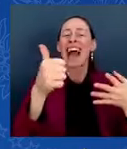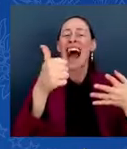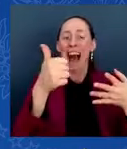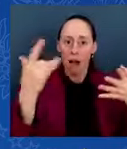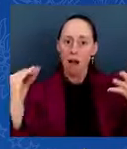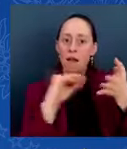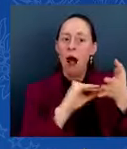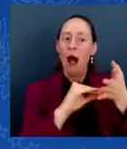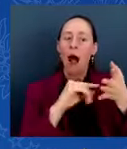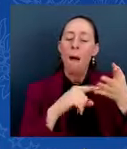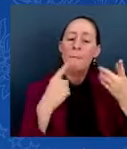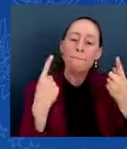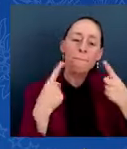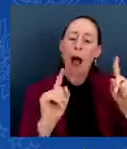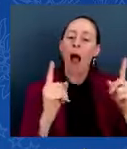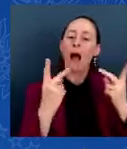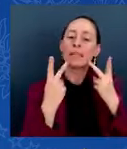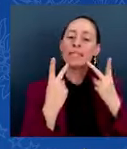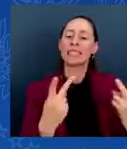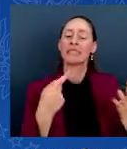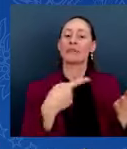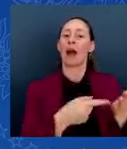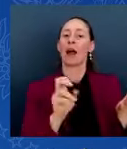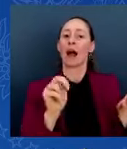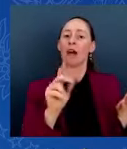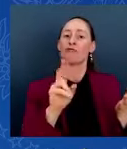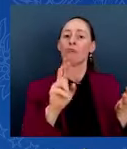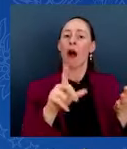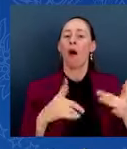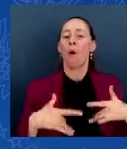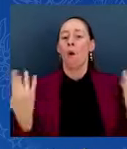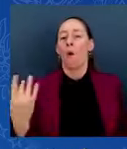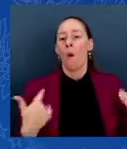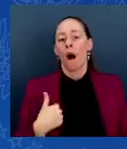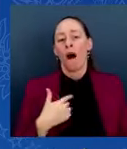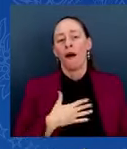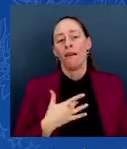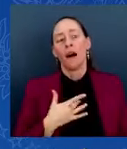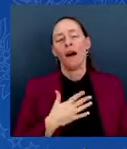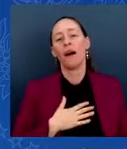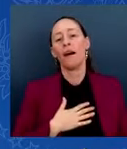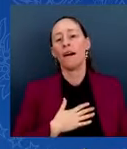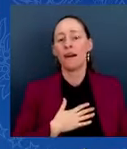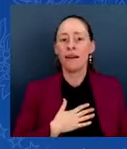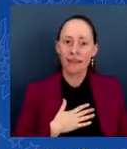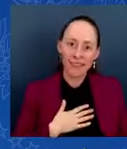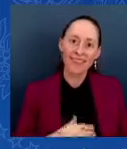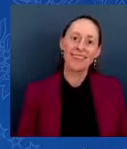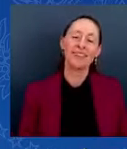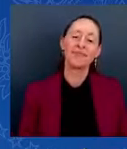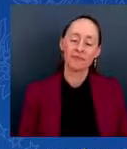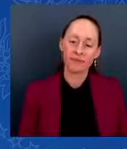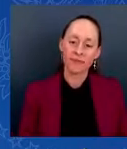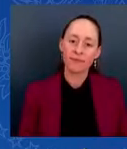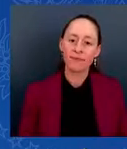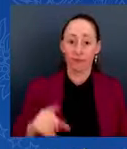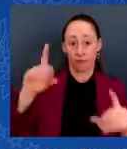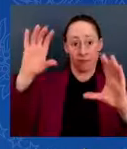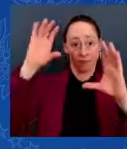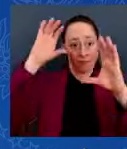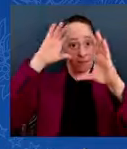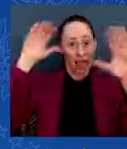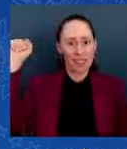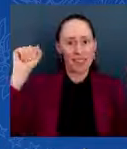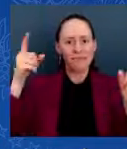essential medication feels like a lifeline. President Biden didn't just make a promise, he kept it.